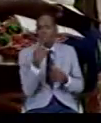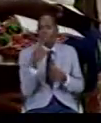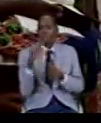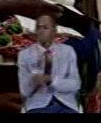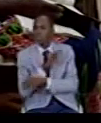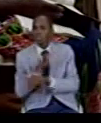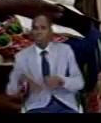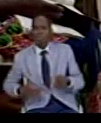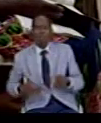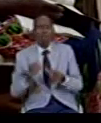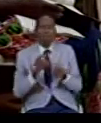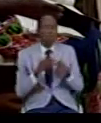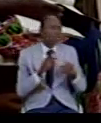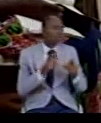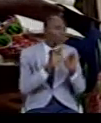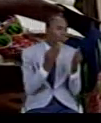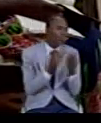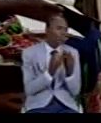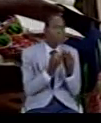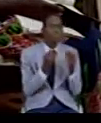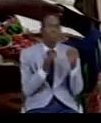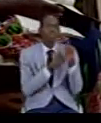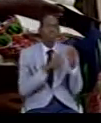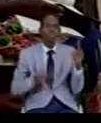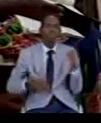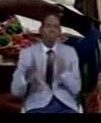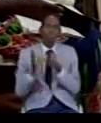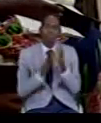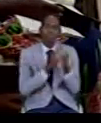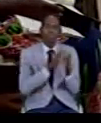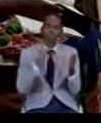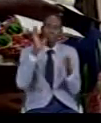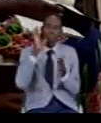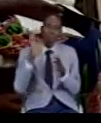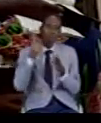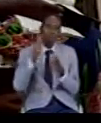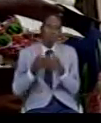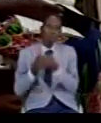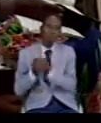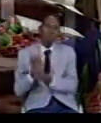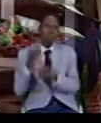to follow? The Lord Jesus Christ. Look at